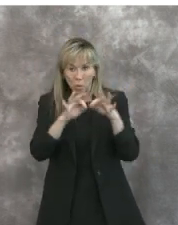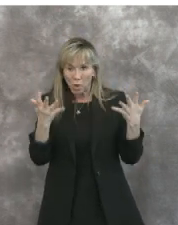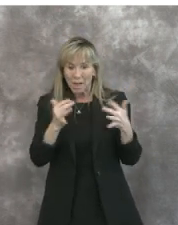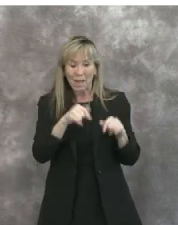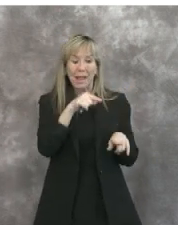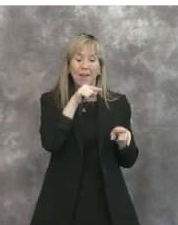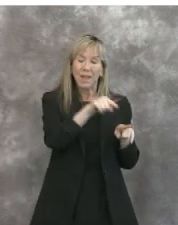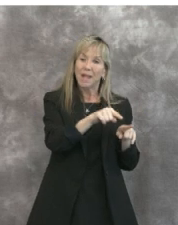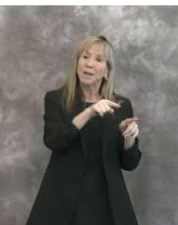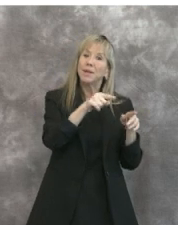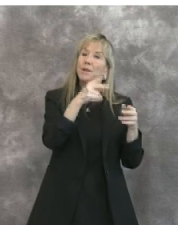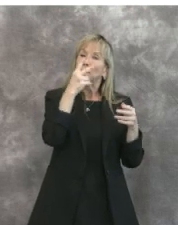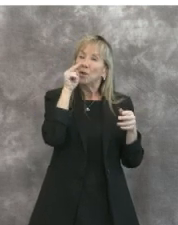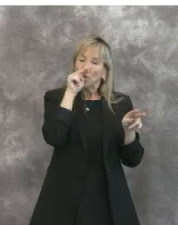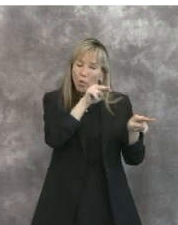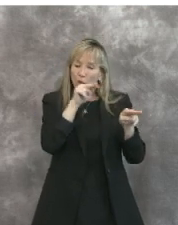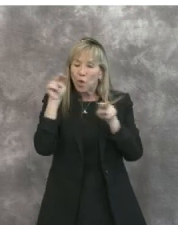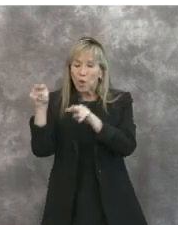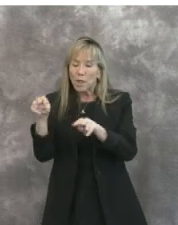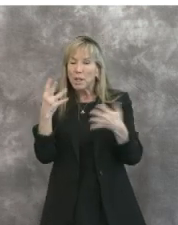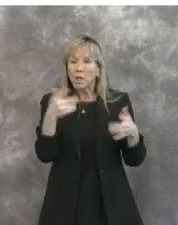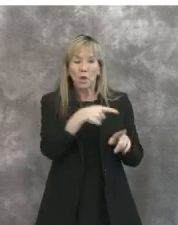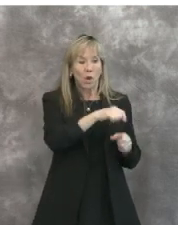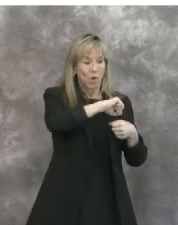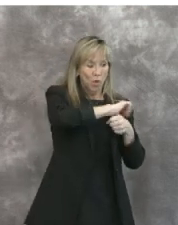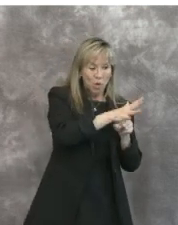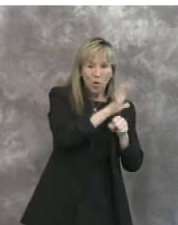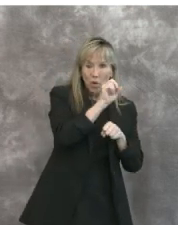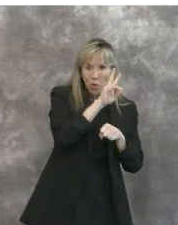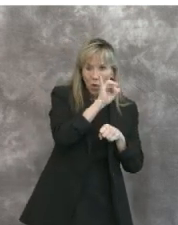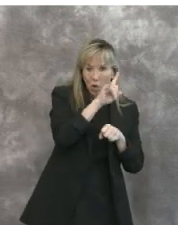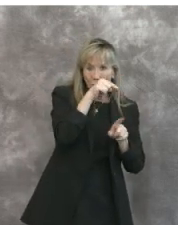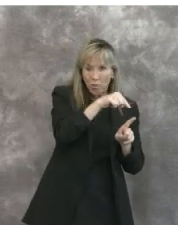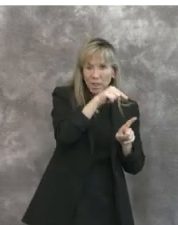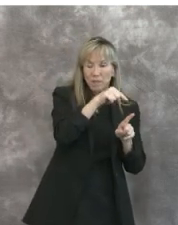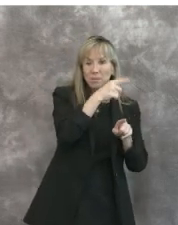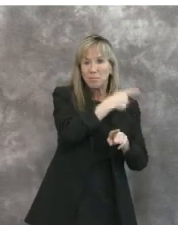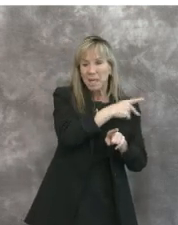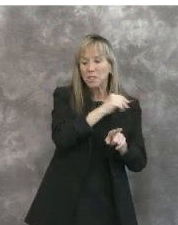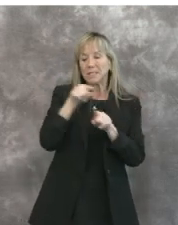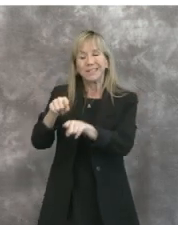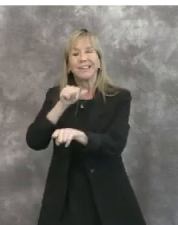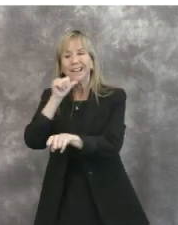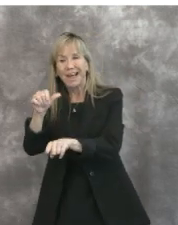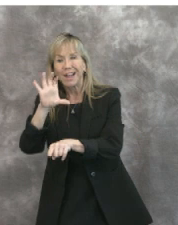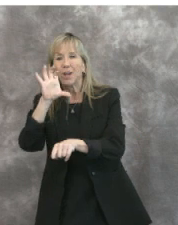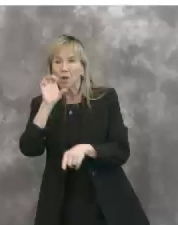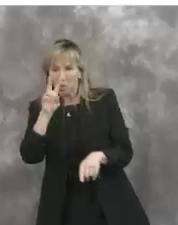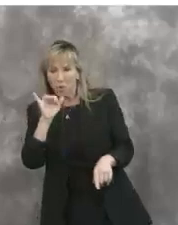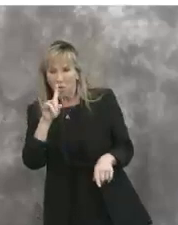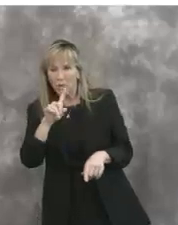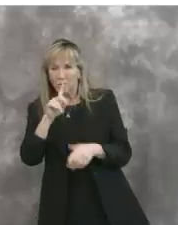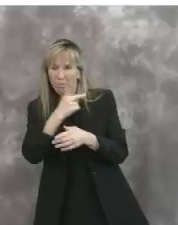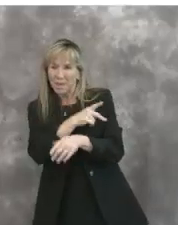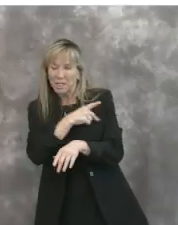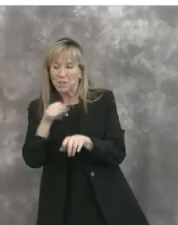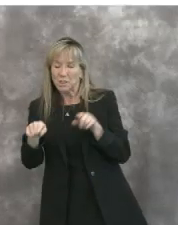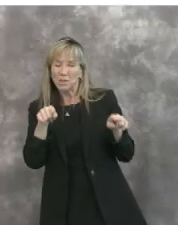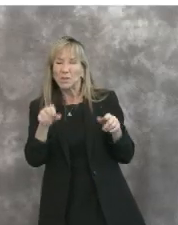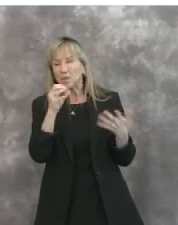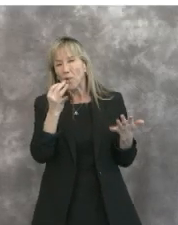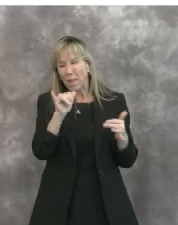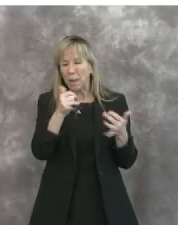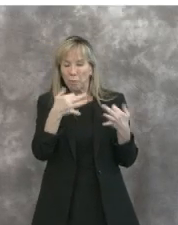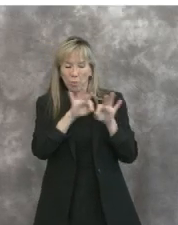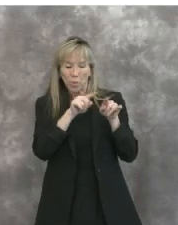non-COVID, and the current available bed capacity. And that is what we watch and monitor. On the next chart, you can see the positives, which